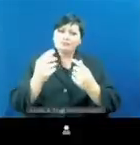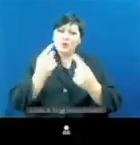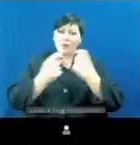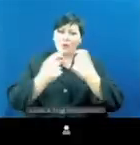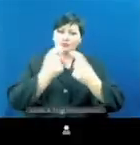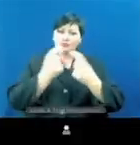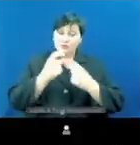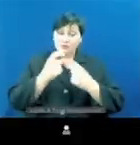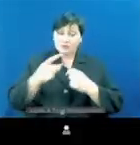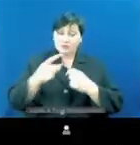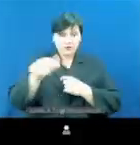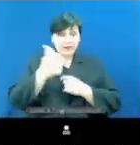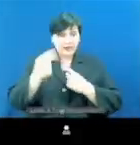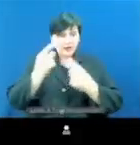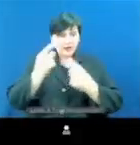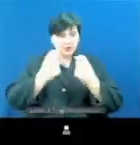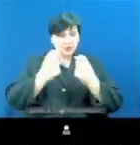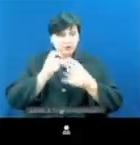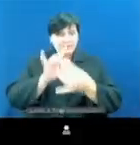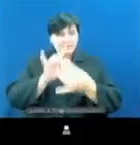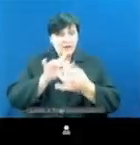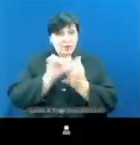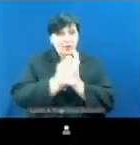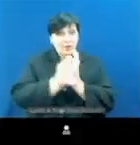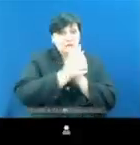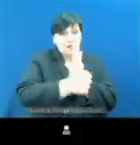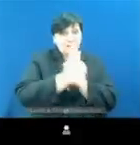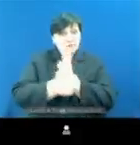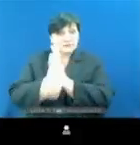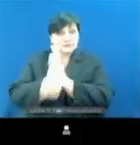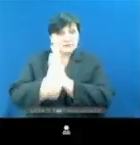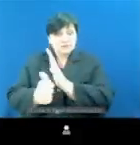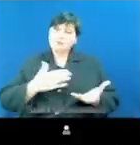regarding the competencies, I'd be happy to take them now.